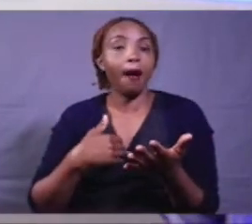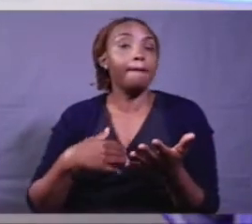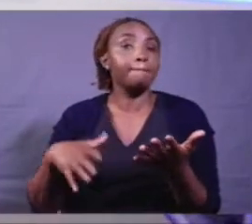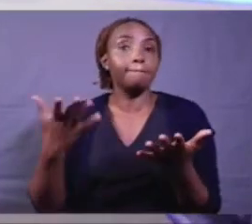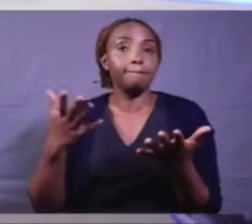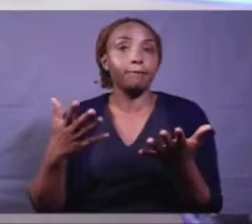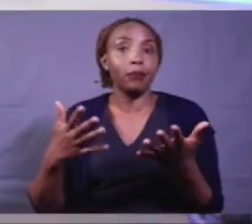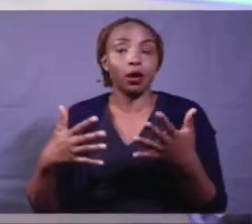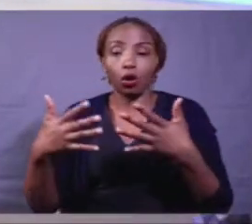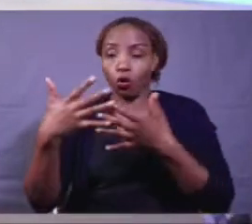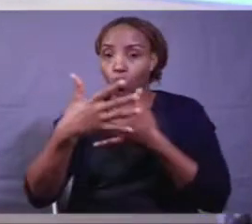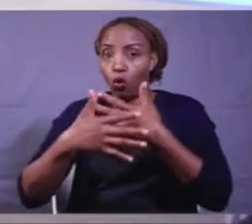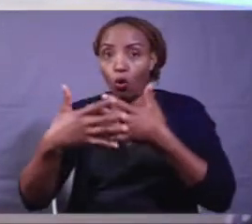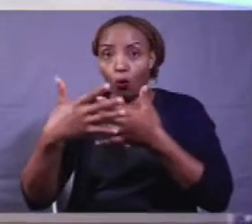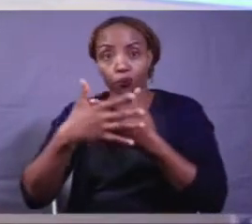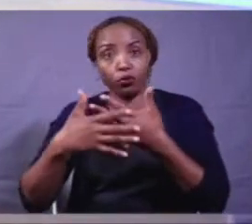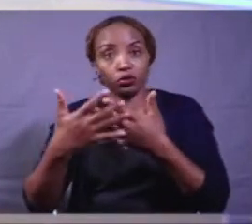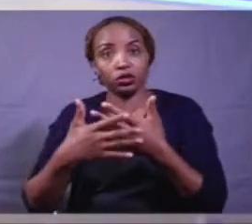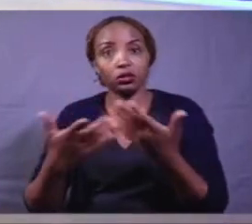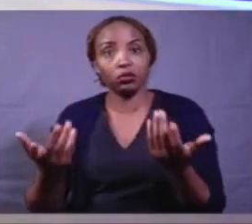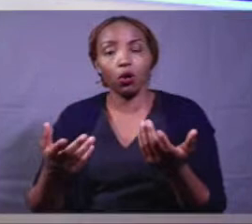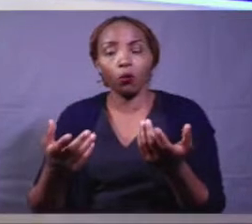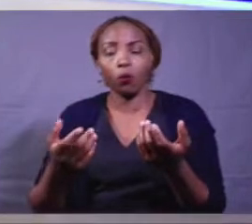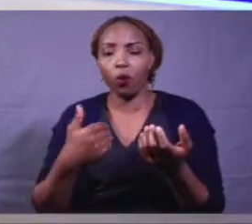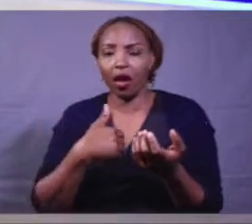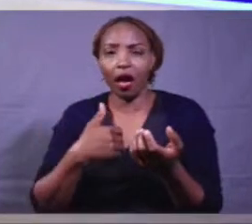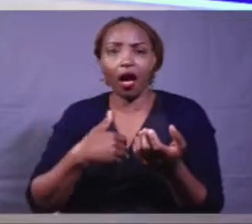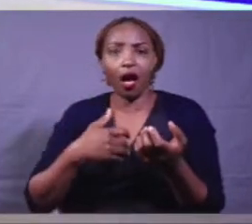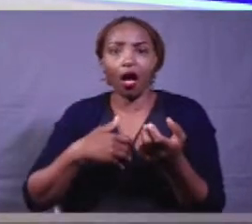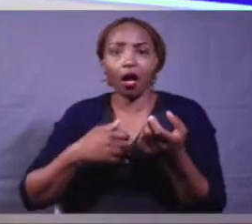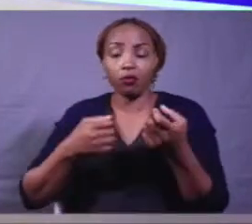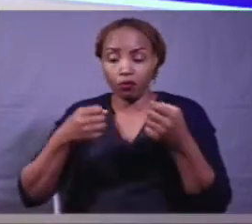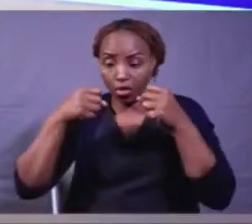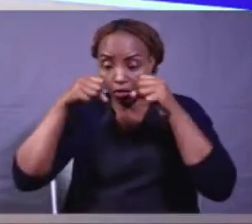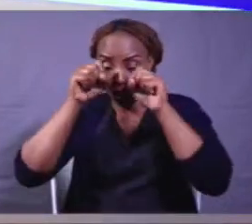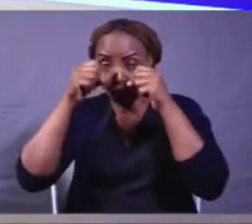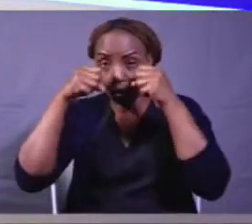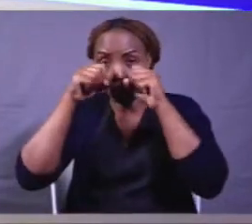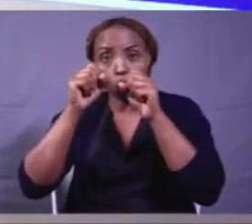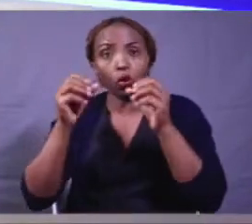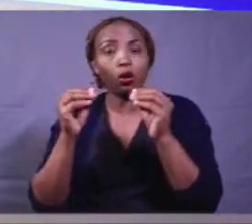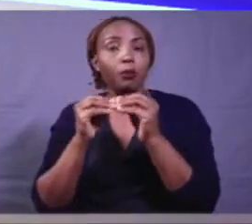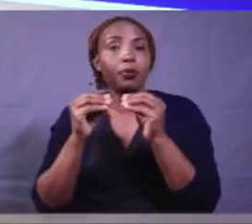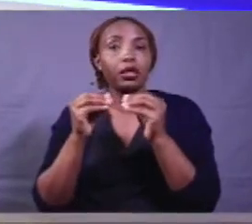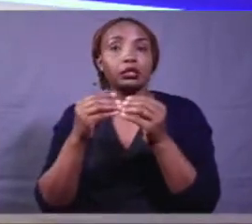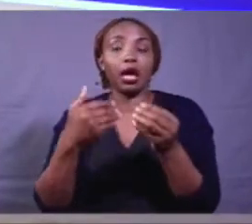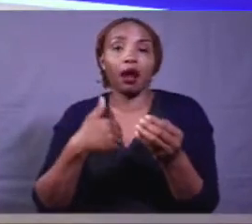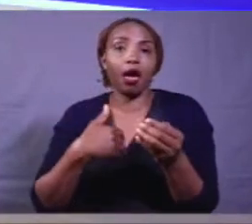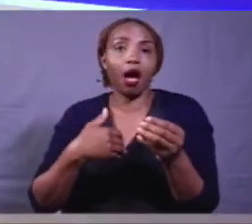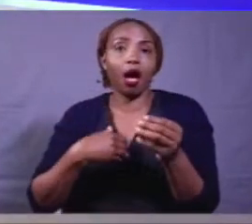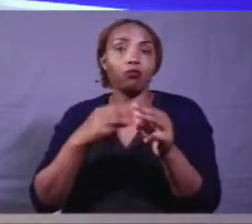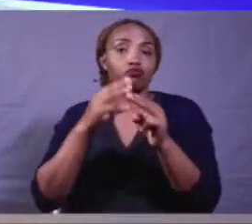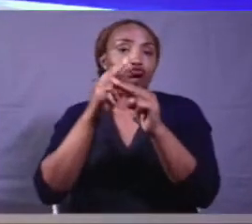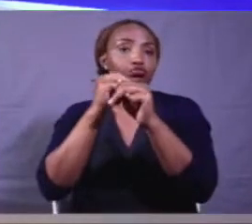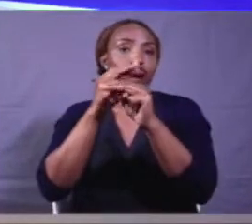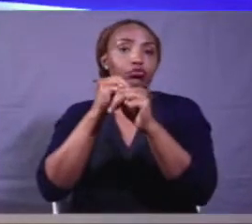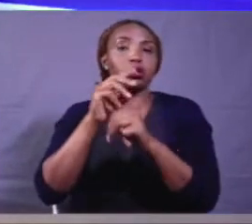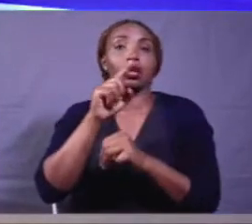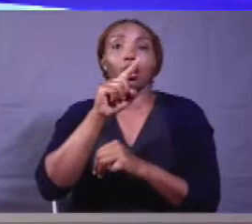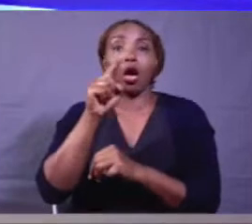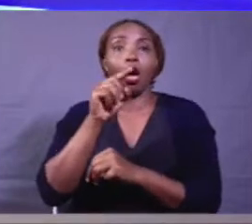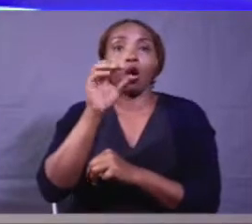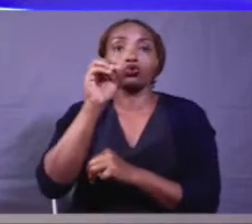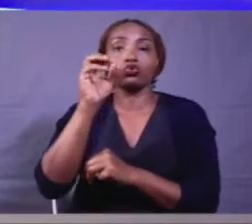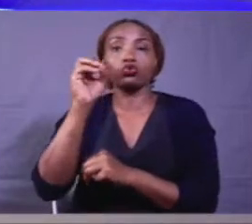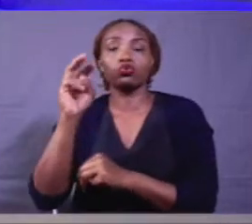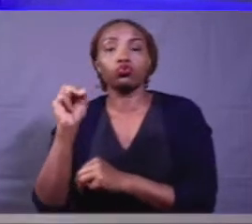We have the Google Meet, and we also have Zoom. So those sessions, we join the court sessions. Even the